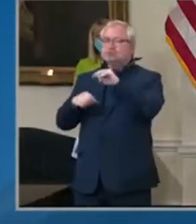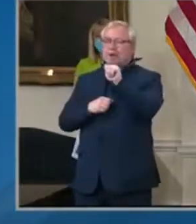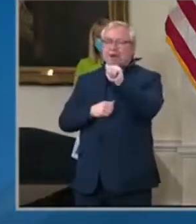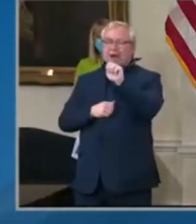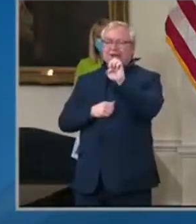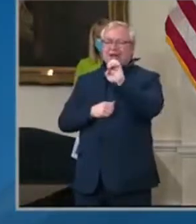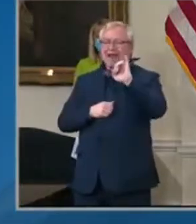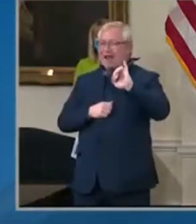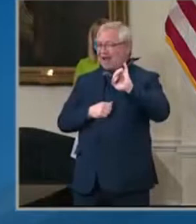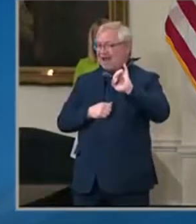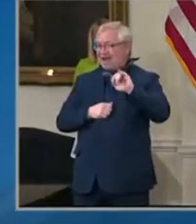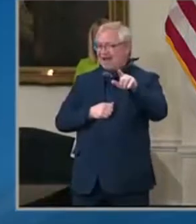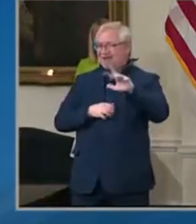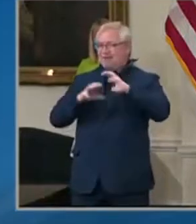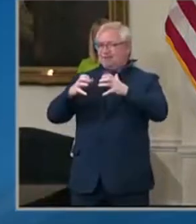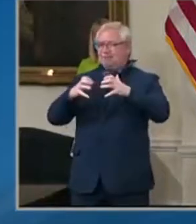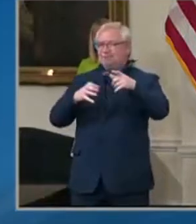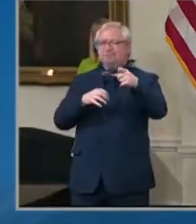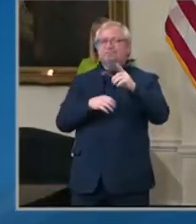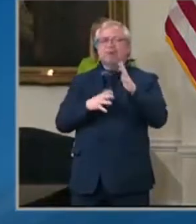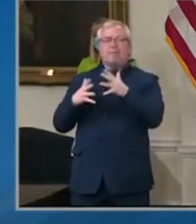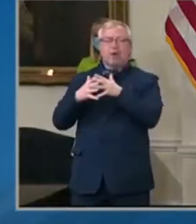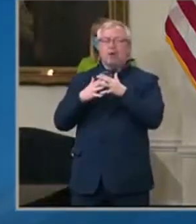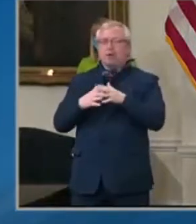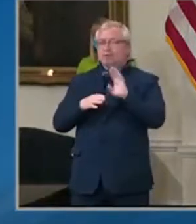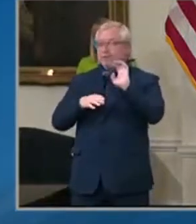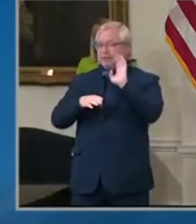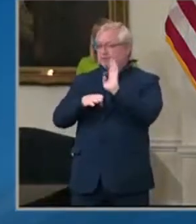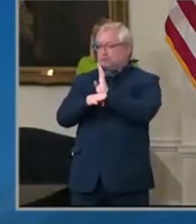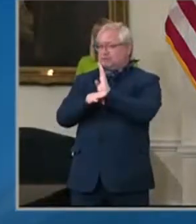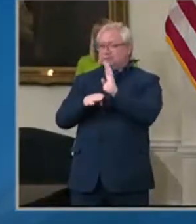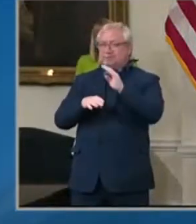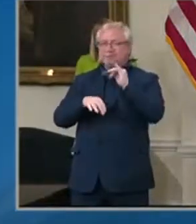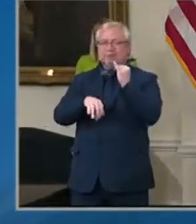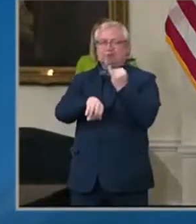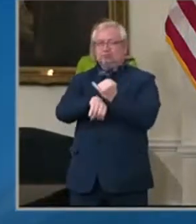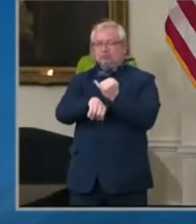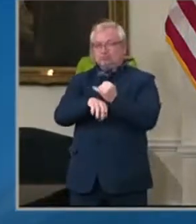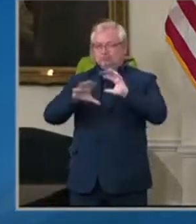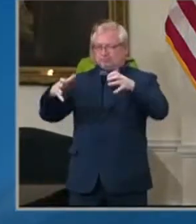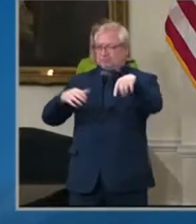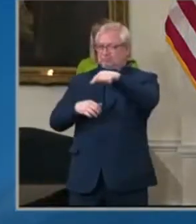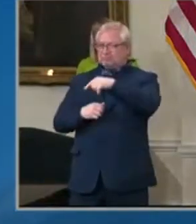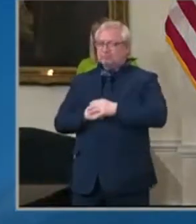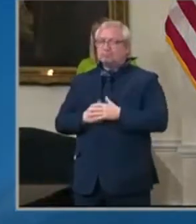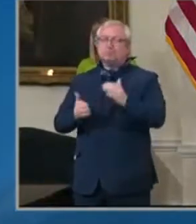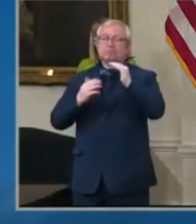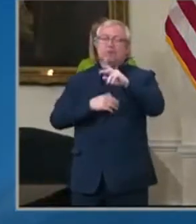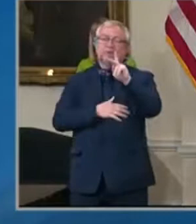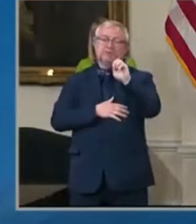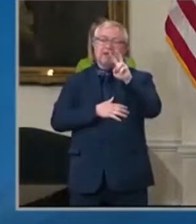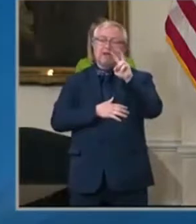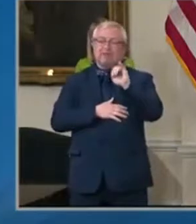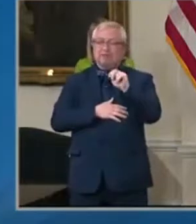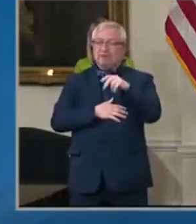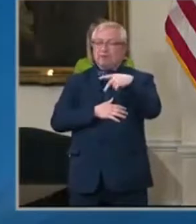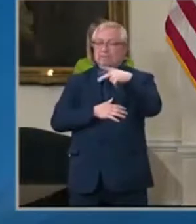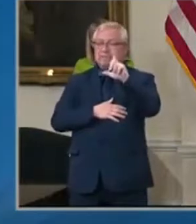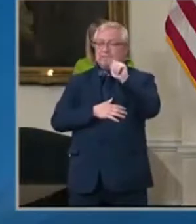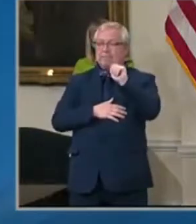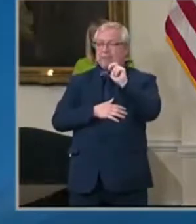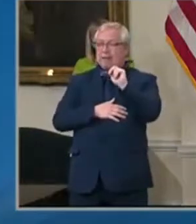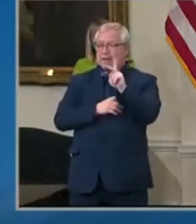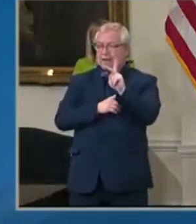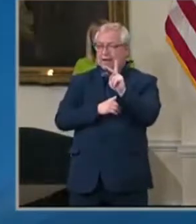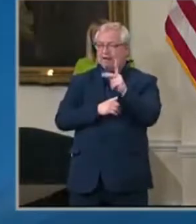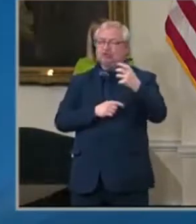Enterprise Institute, Kevin Plank, the executive chairman of Under Armour and a trustee